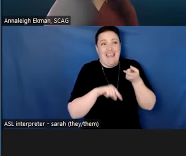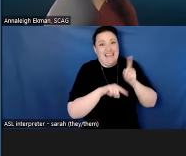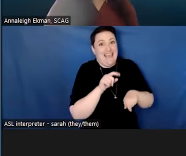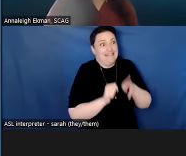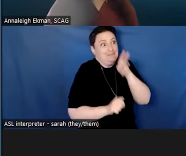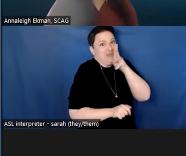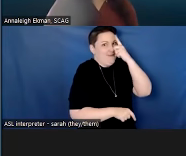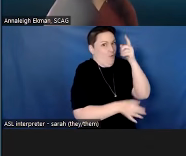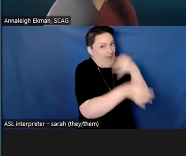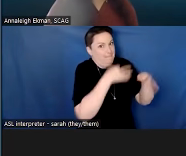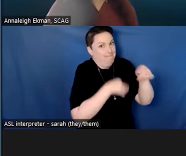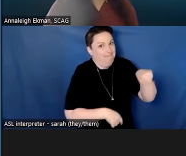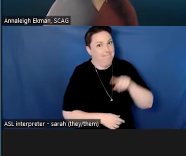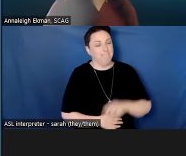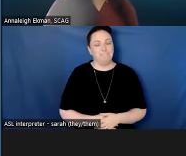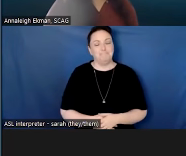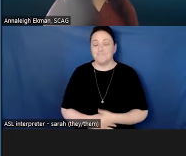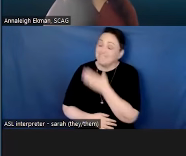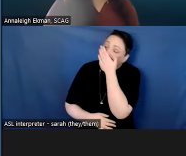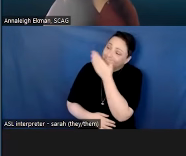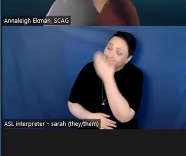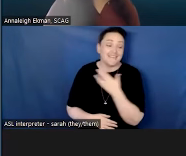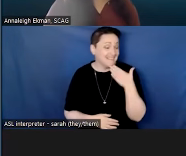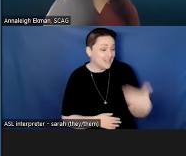Thank you so much. Thank you.